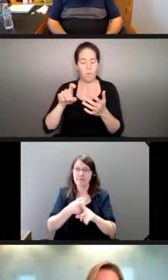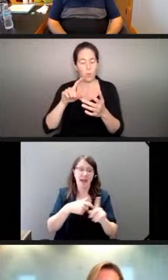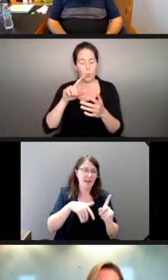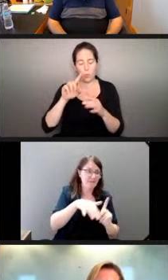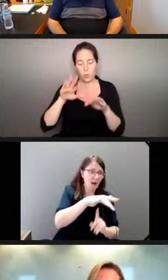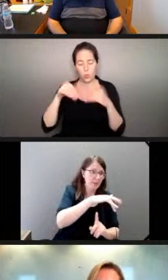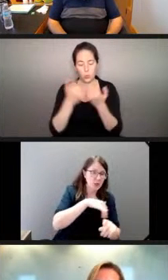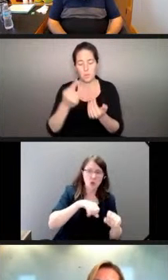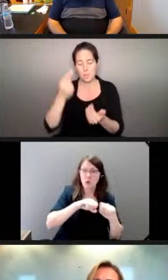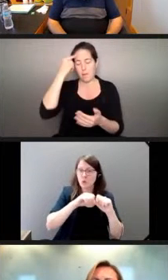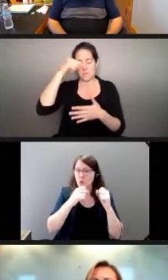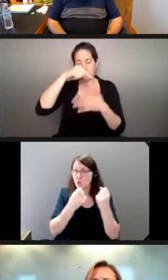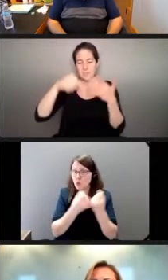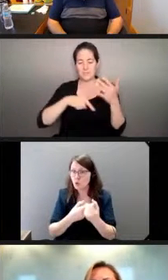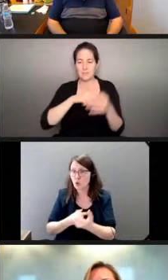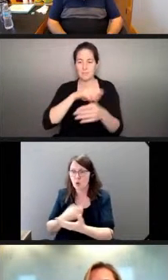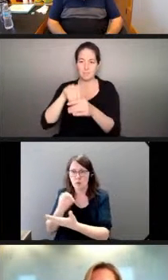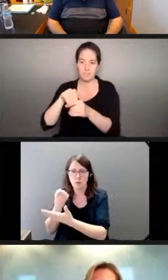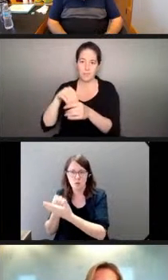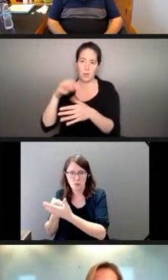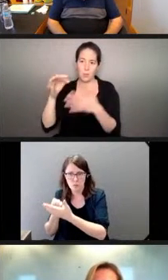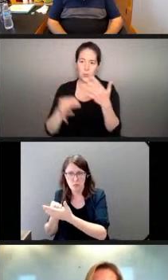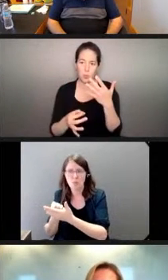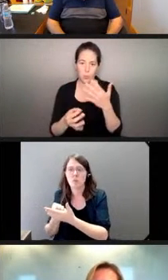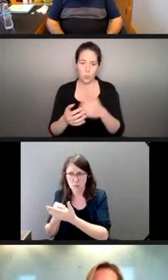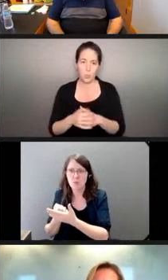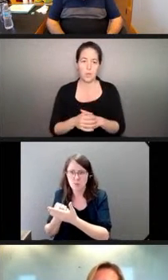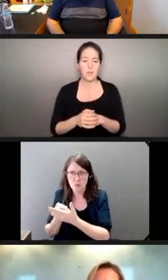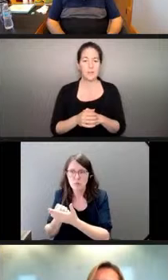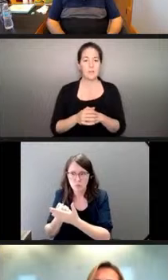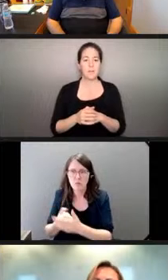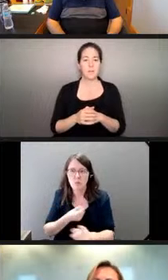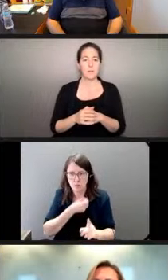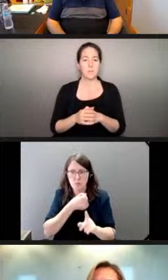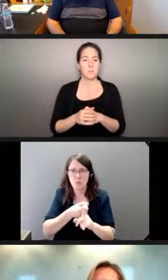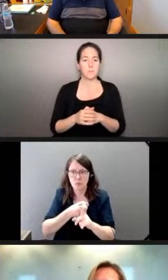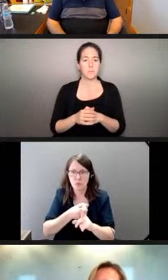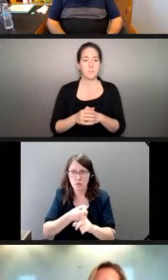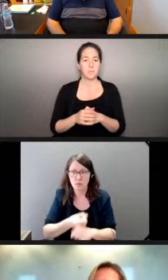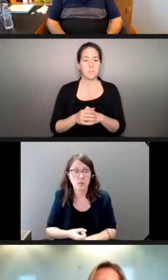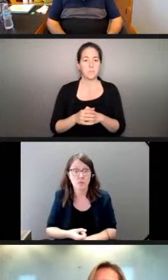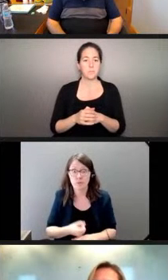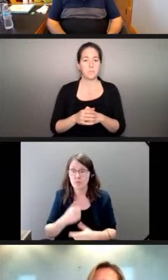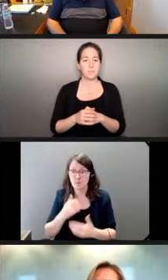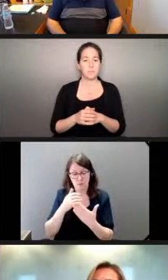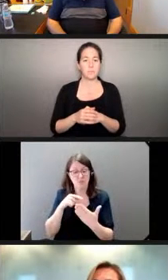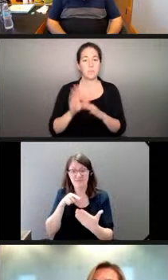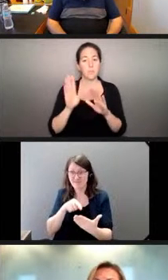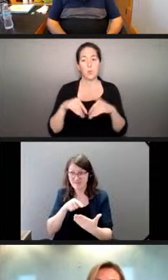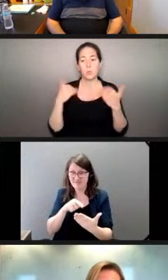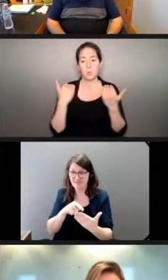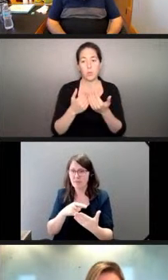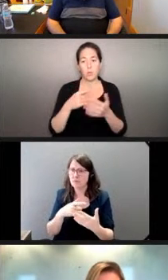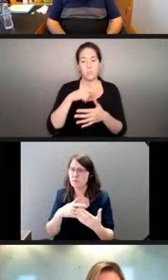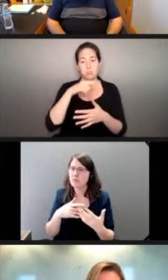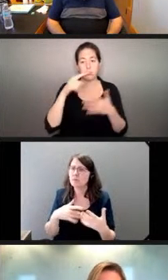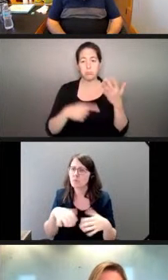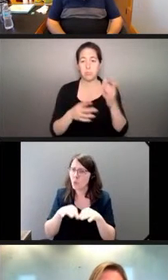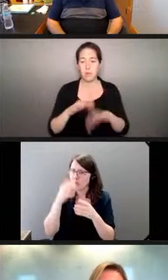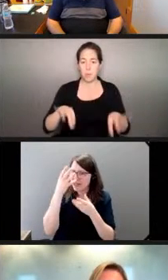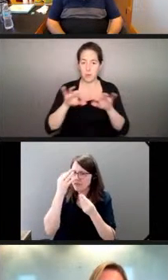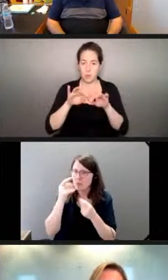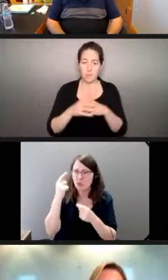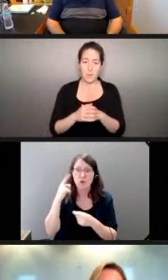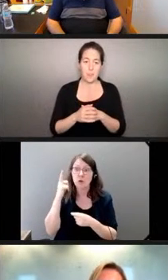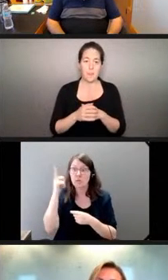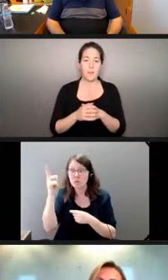operational considerations, which are all going to be very important information that will be used in the options evaluation